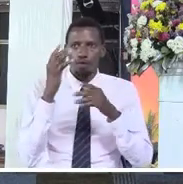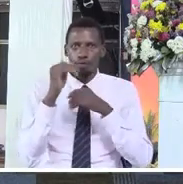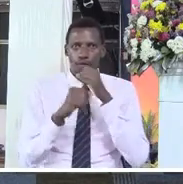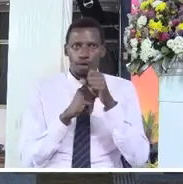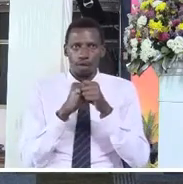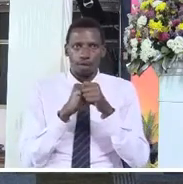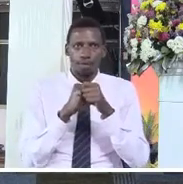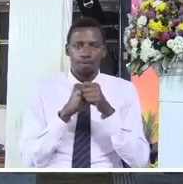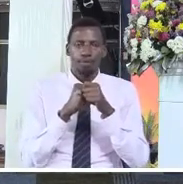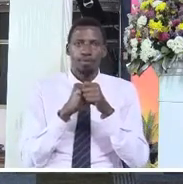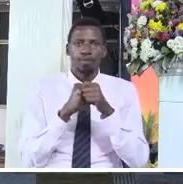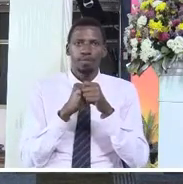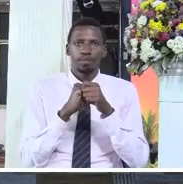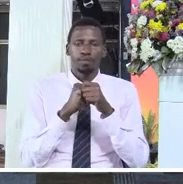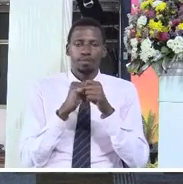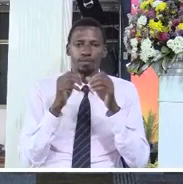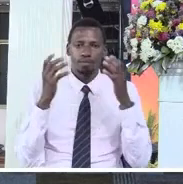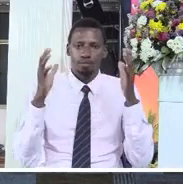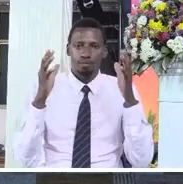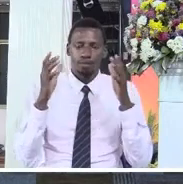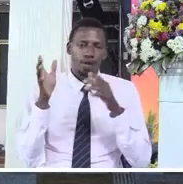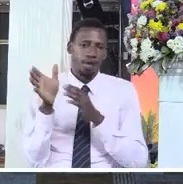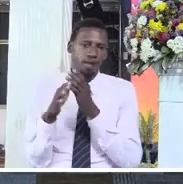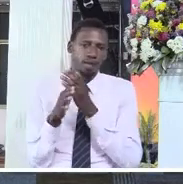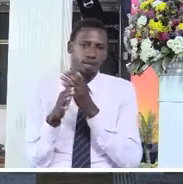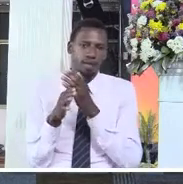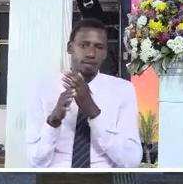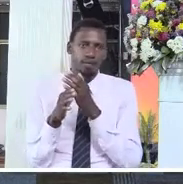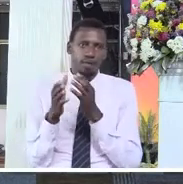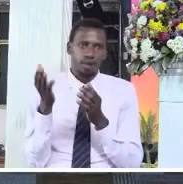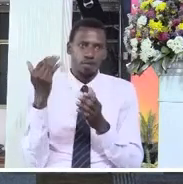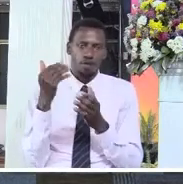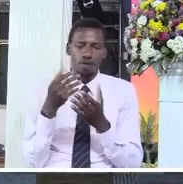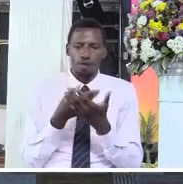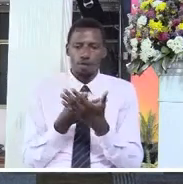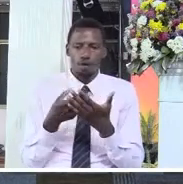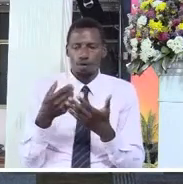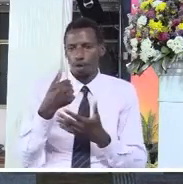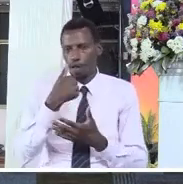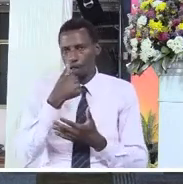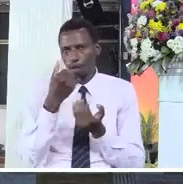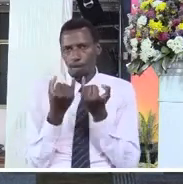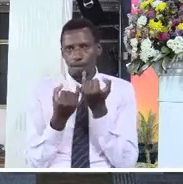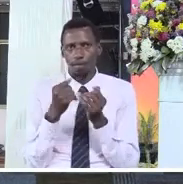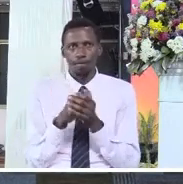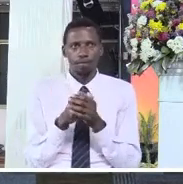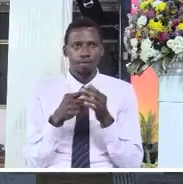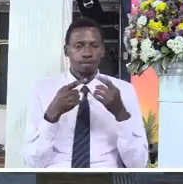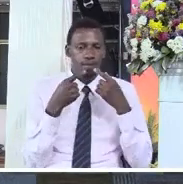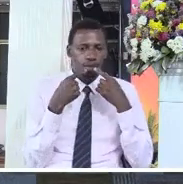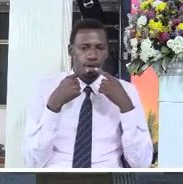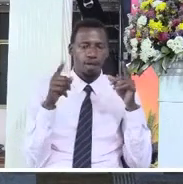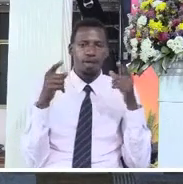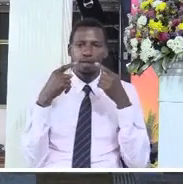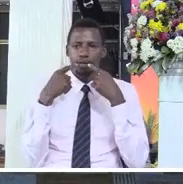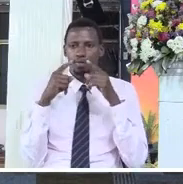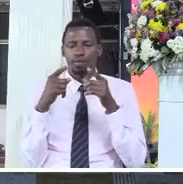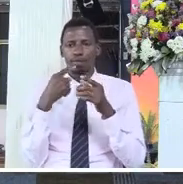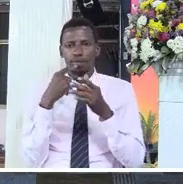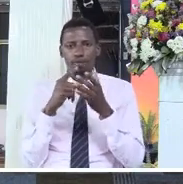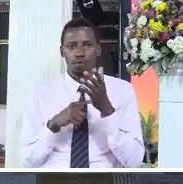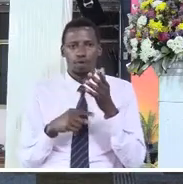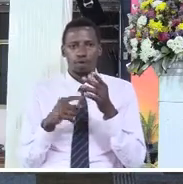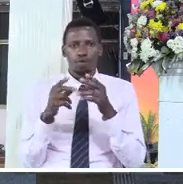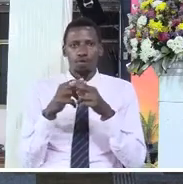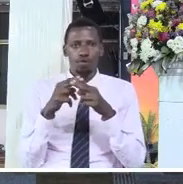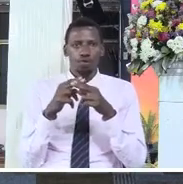Thursday. So it was a Holy Communion Sabbath. The announcement was made that there was going to be a camp meeting that week.